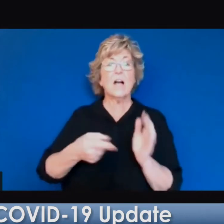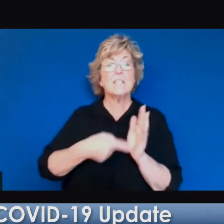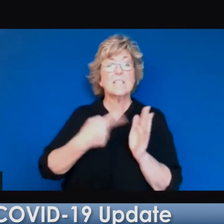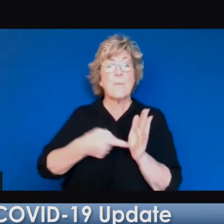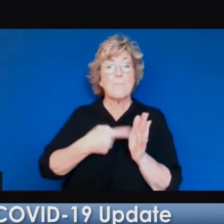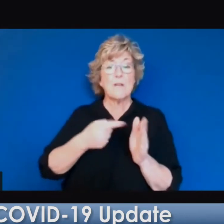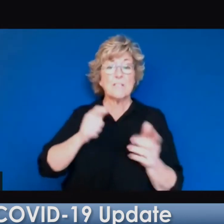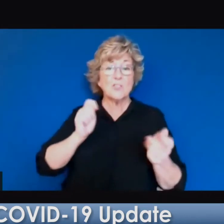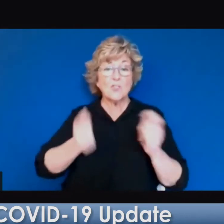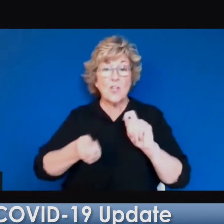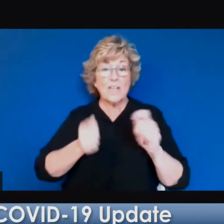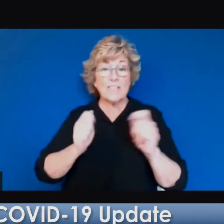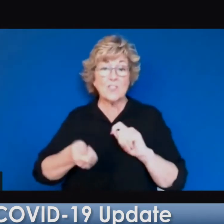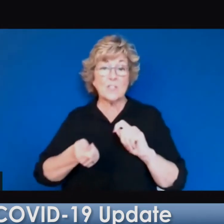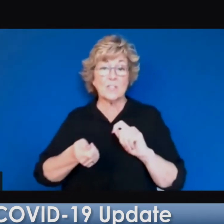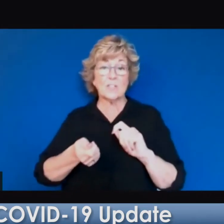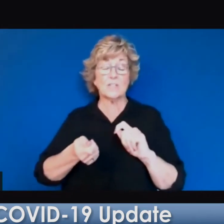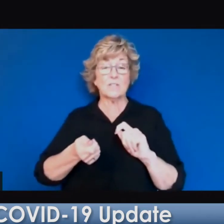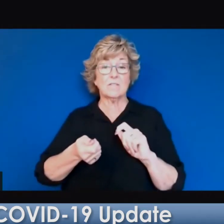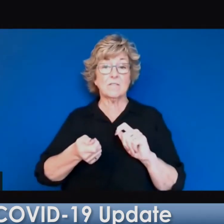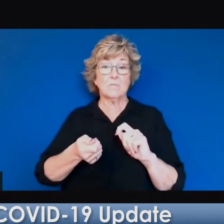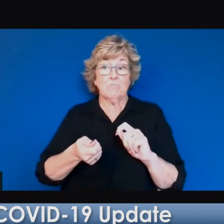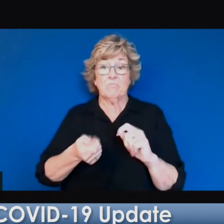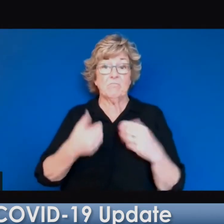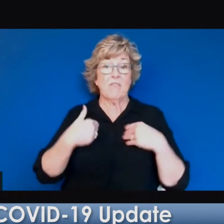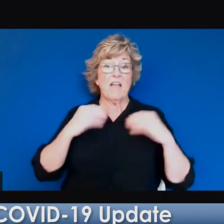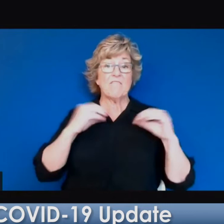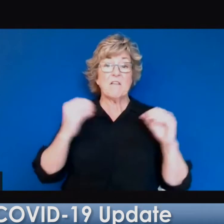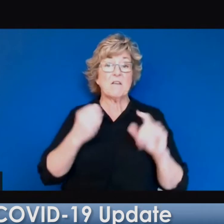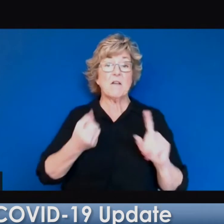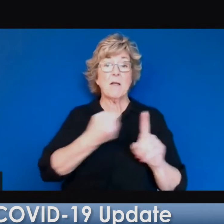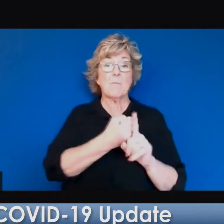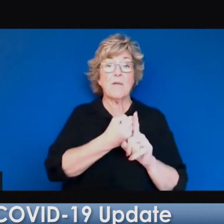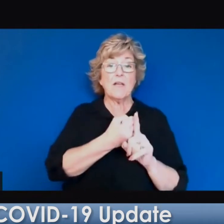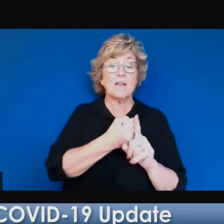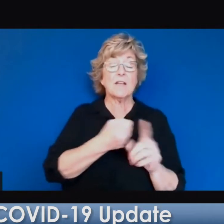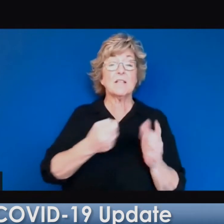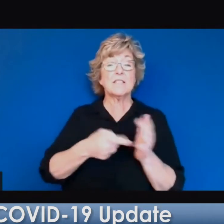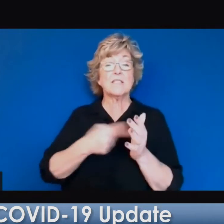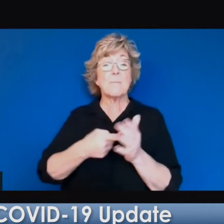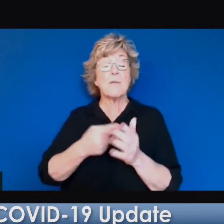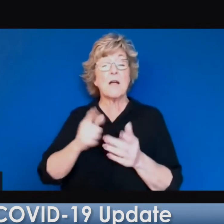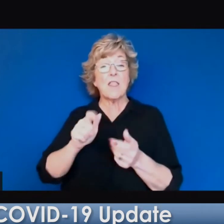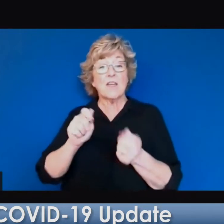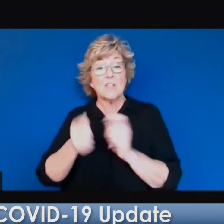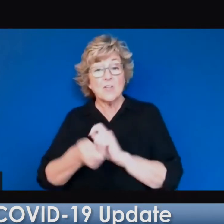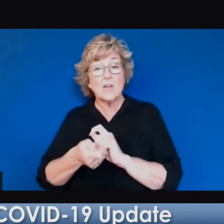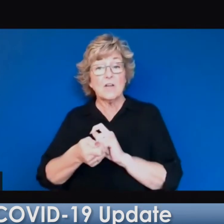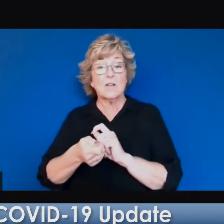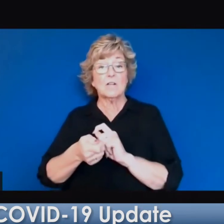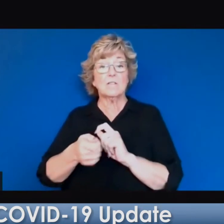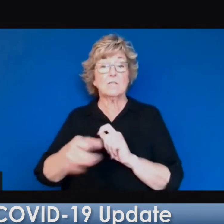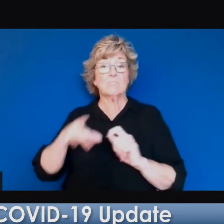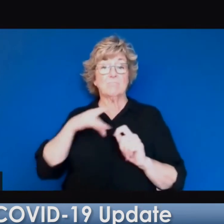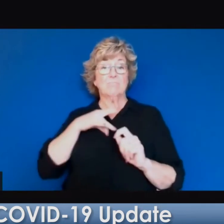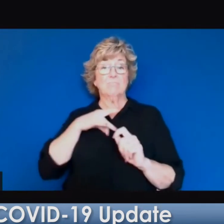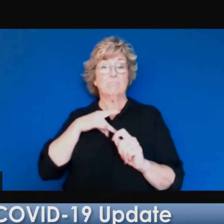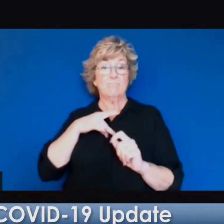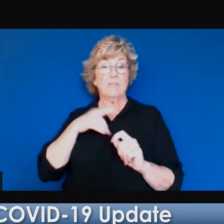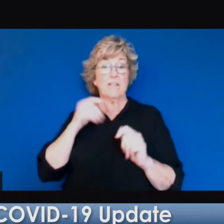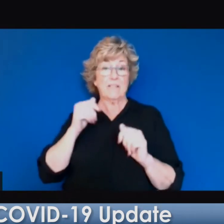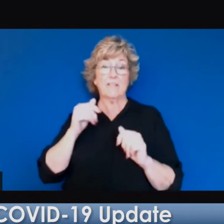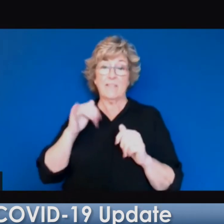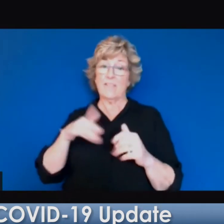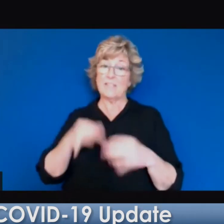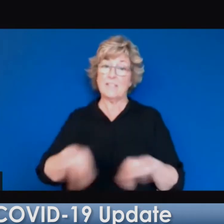those changes are not, have no impact. And other times the change is material and important. And